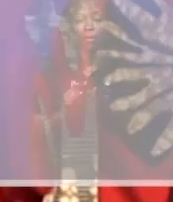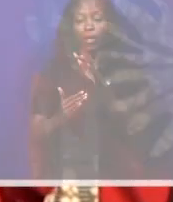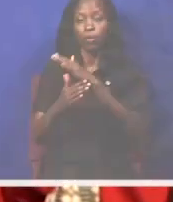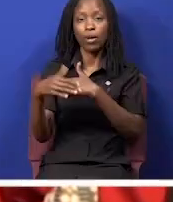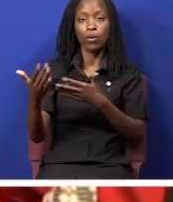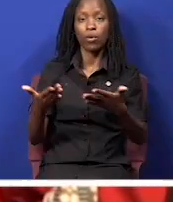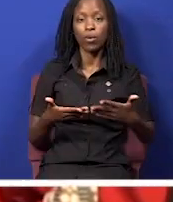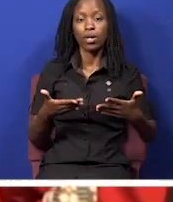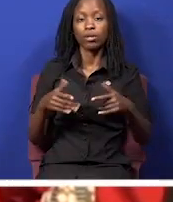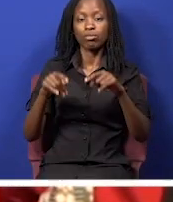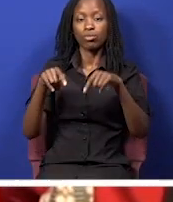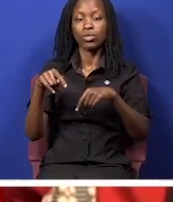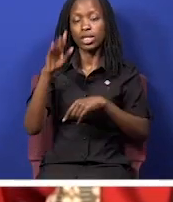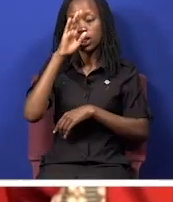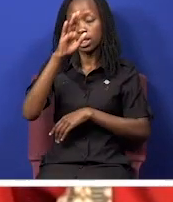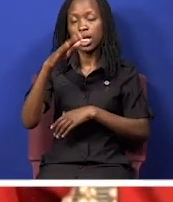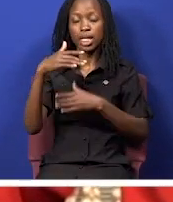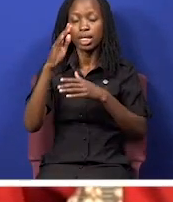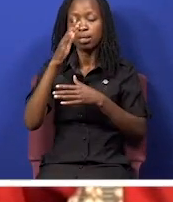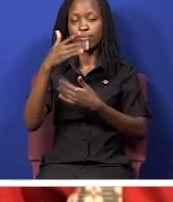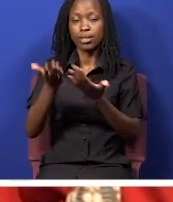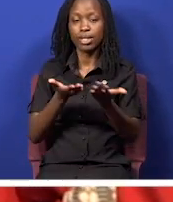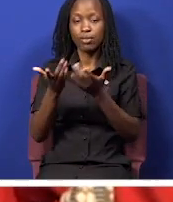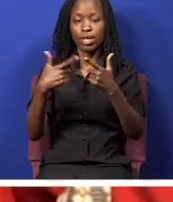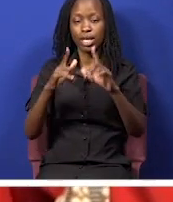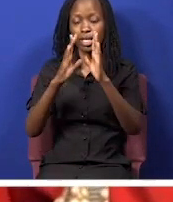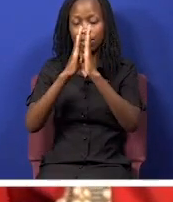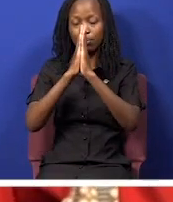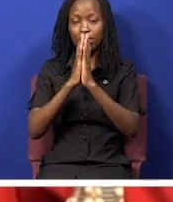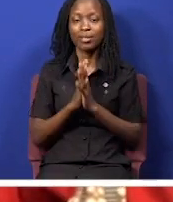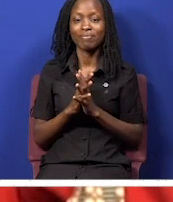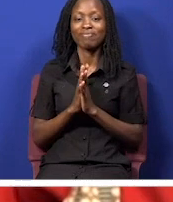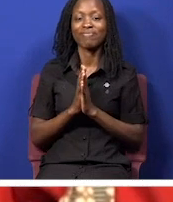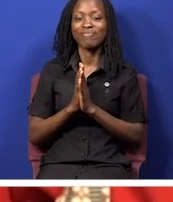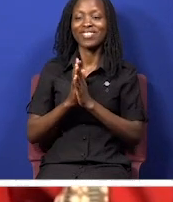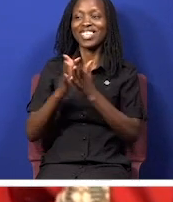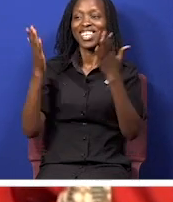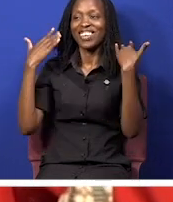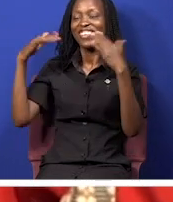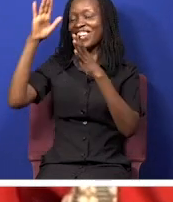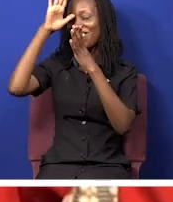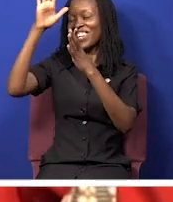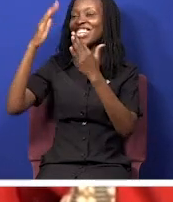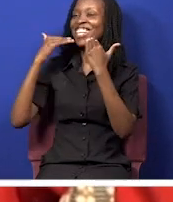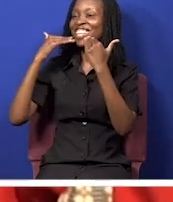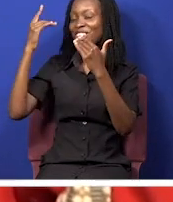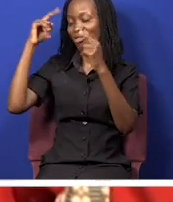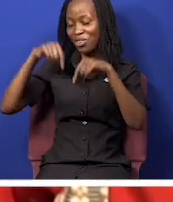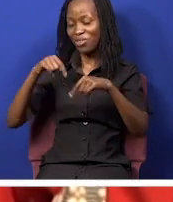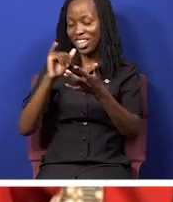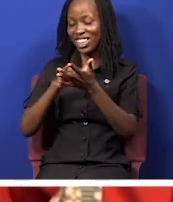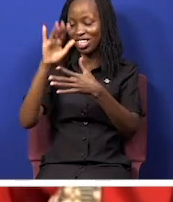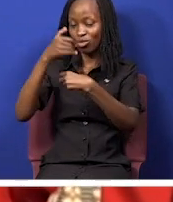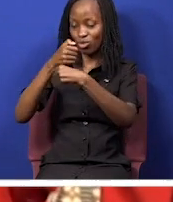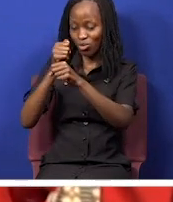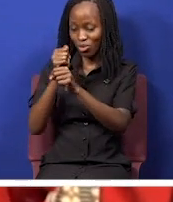Good morning and welcome to today's Sunday service. Let's bow our heads for a word of prayer. Our everlasting Father, thank you for this day